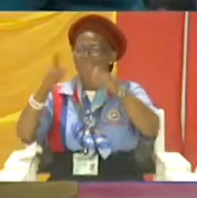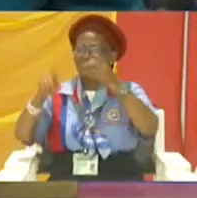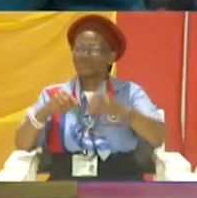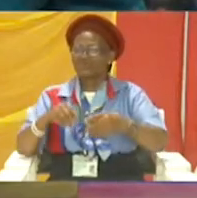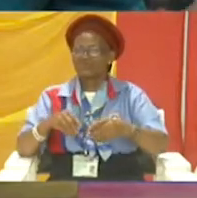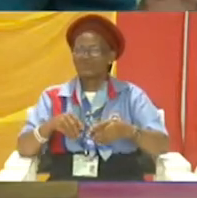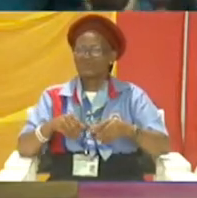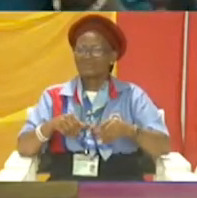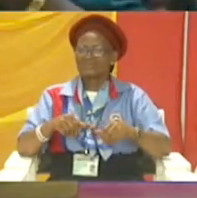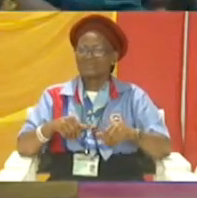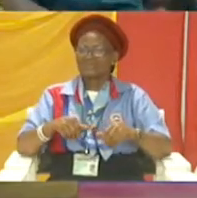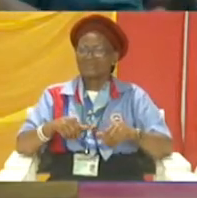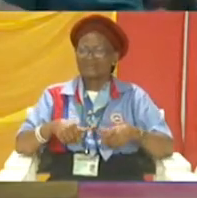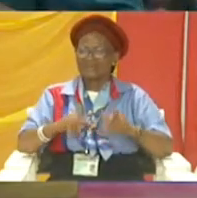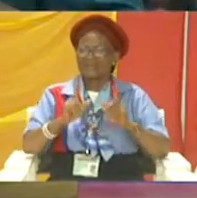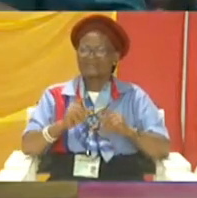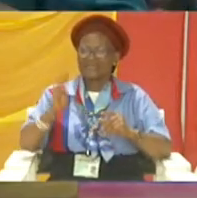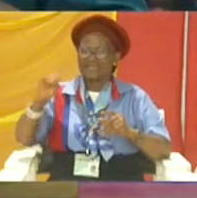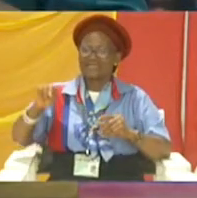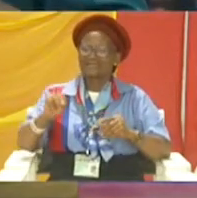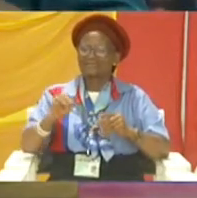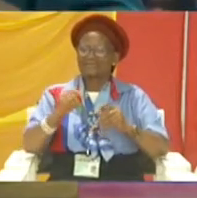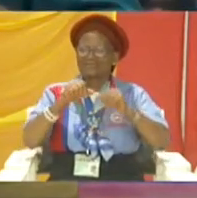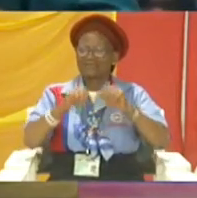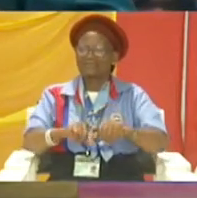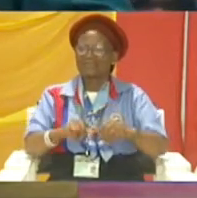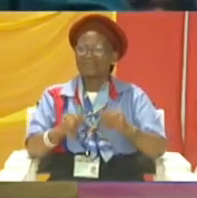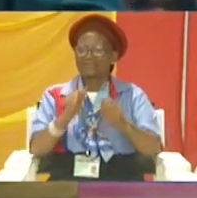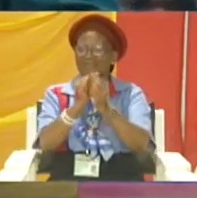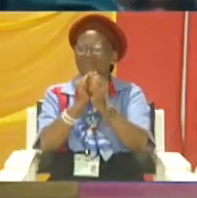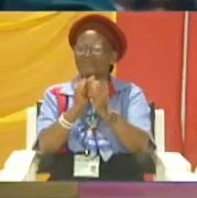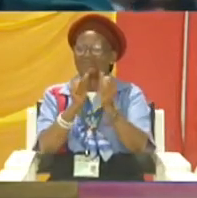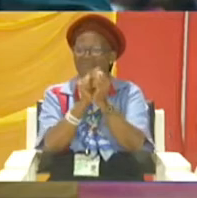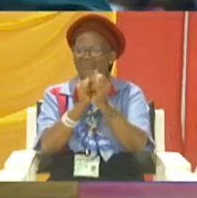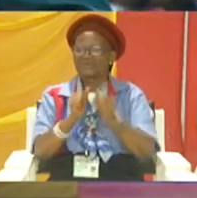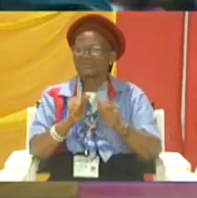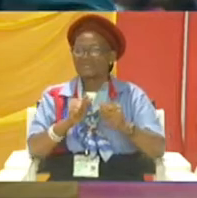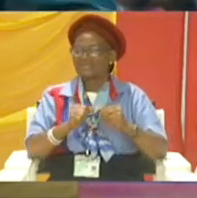let him remain bondage.